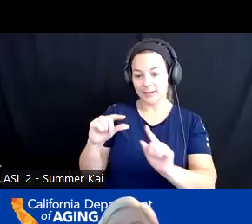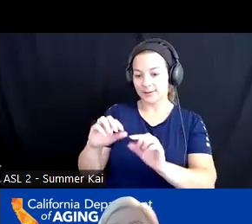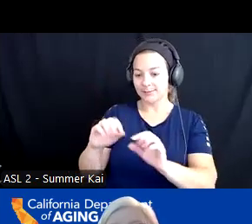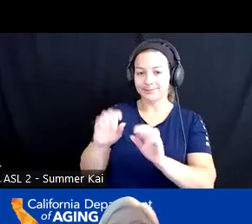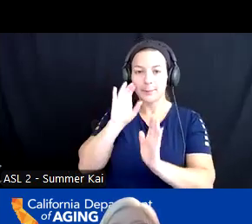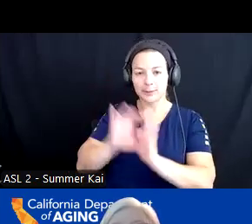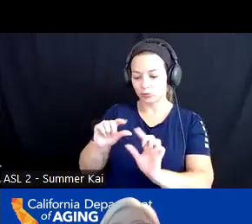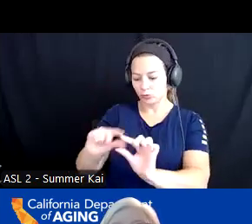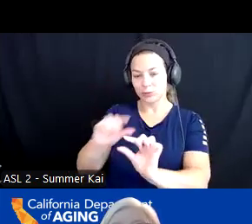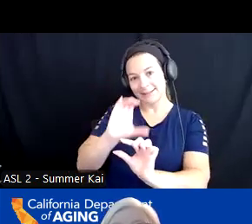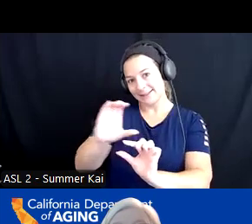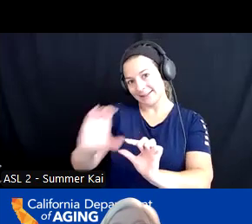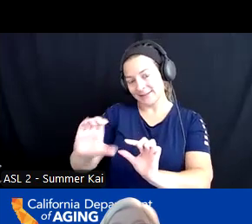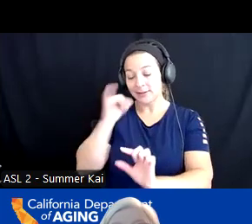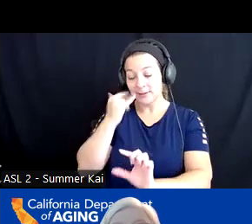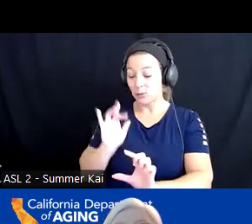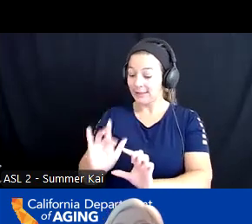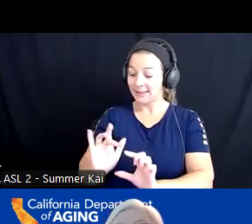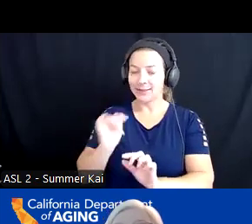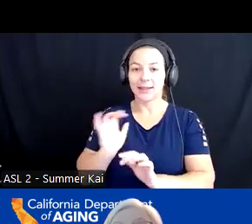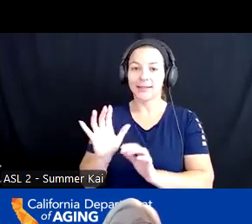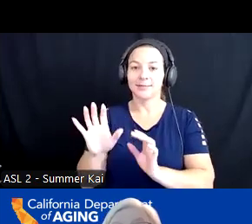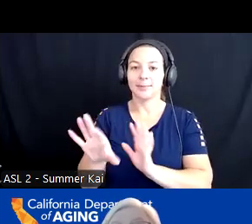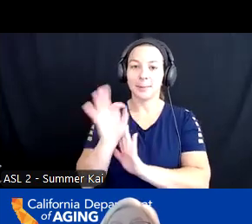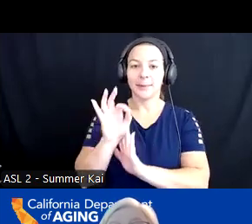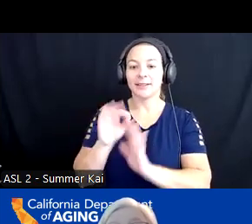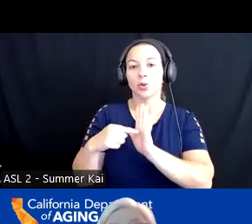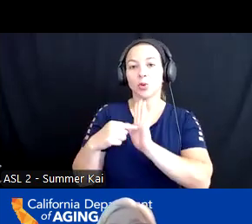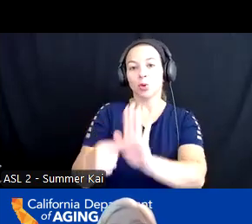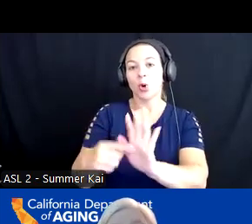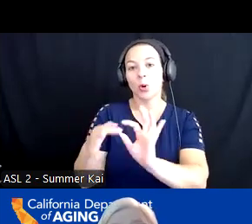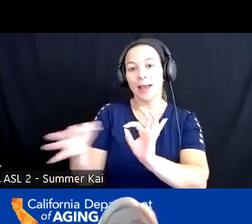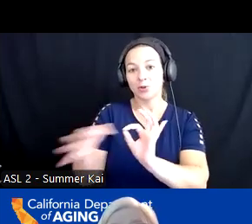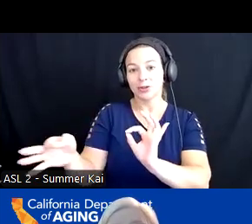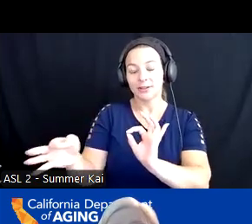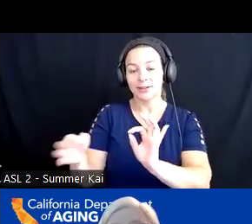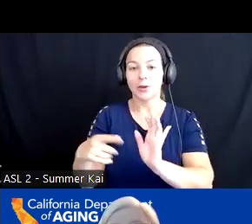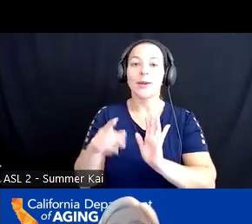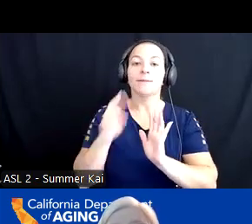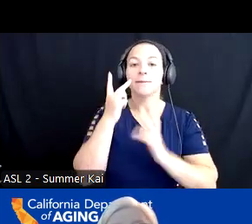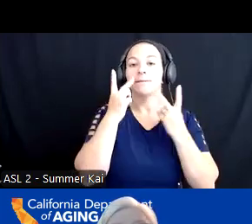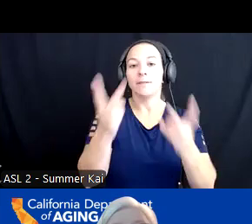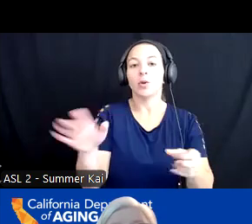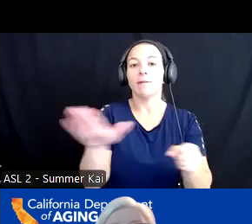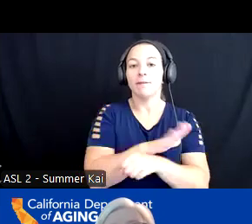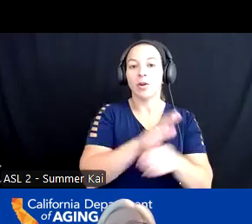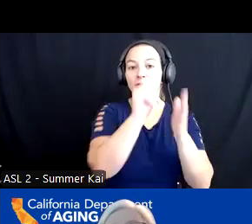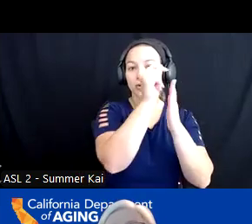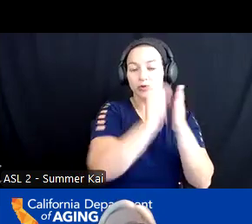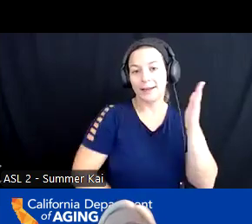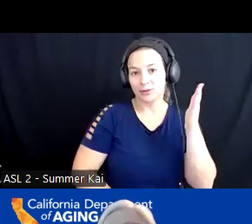icon. And if you click on that, you can show captions and view full transcript. And if you do not see that